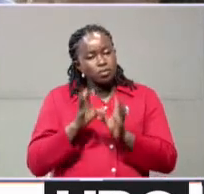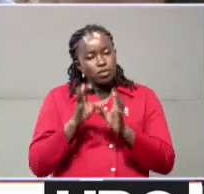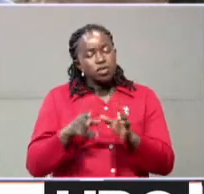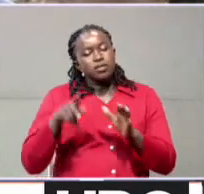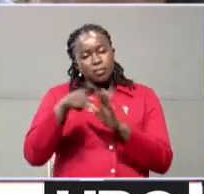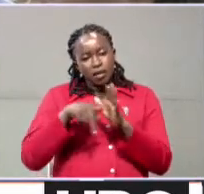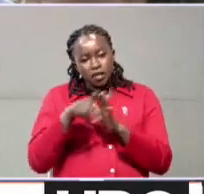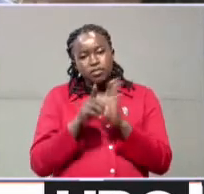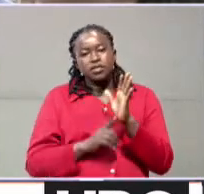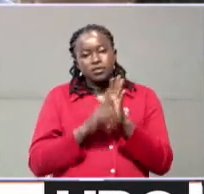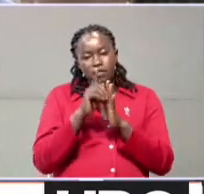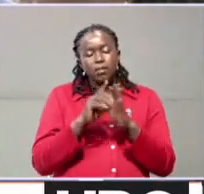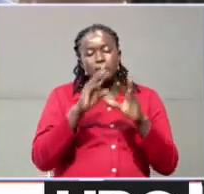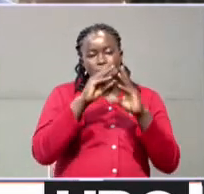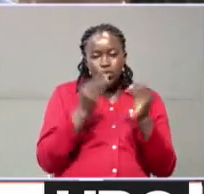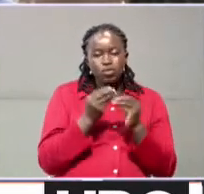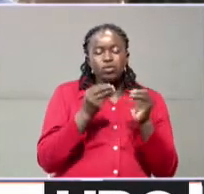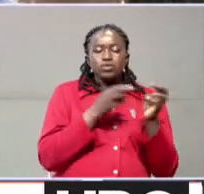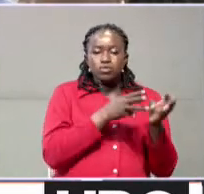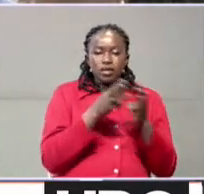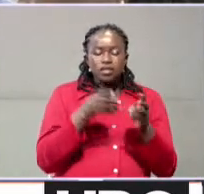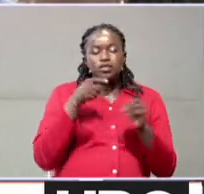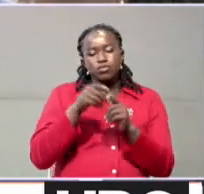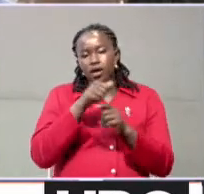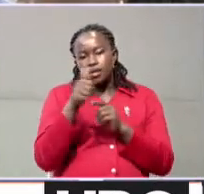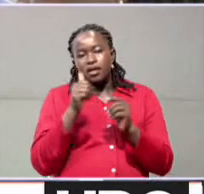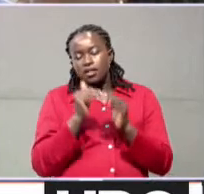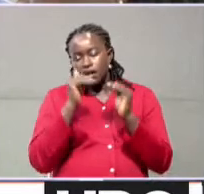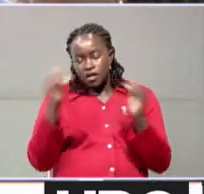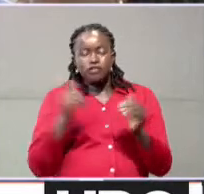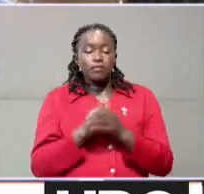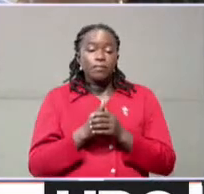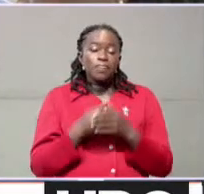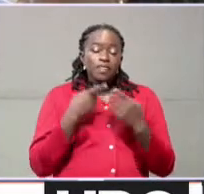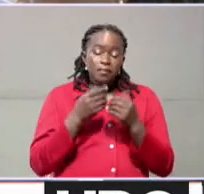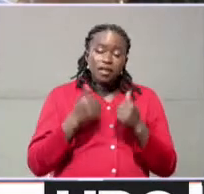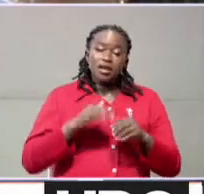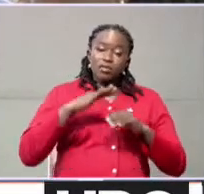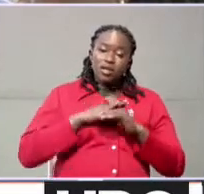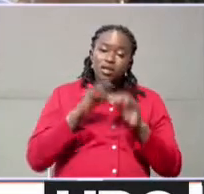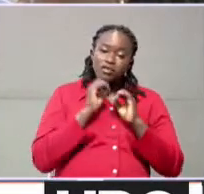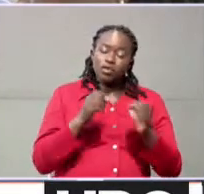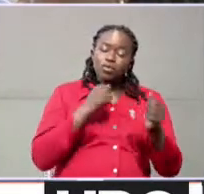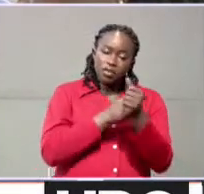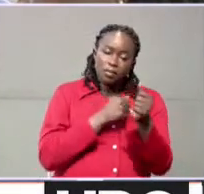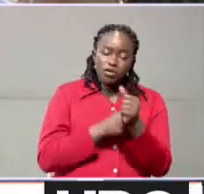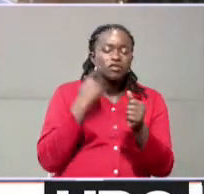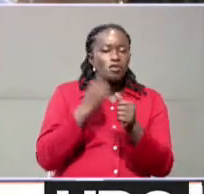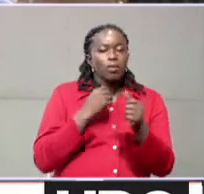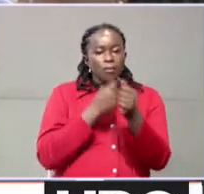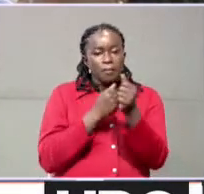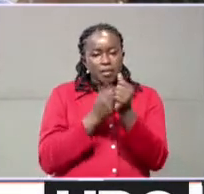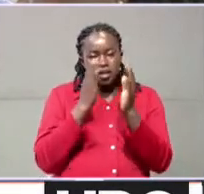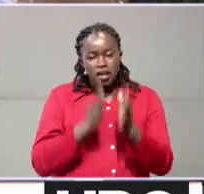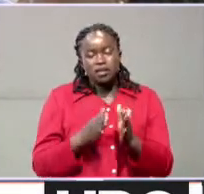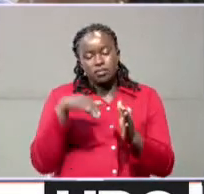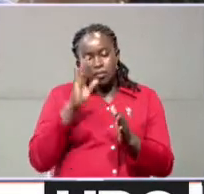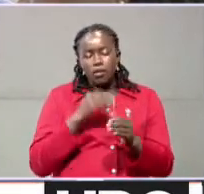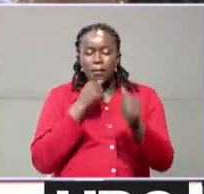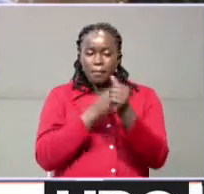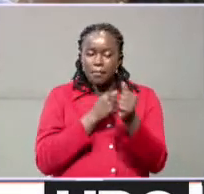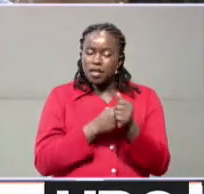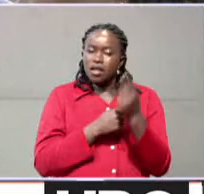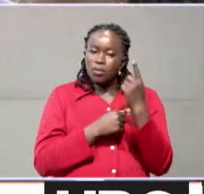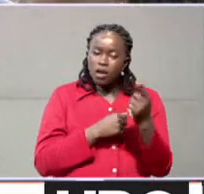model pdm strategy to another level however the inadequate support for pillars especially pillar one